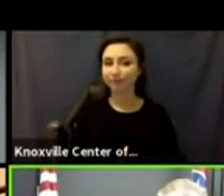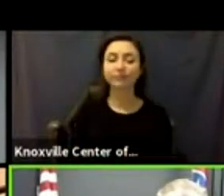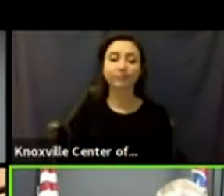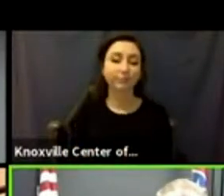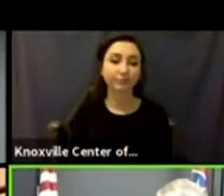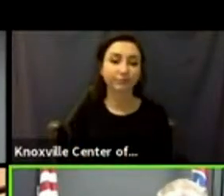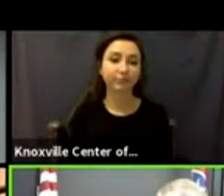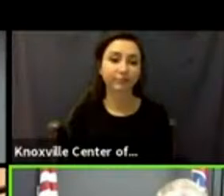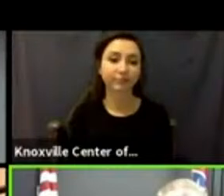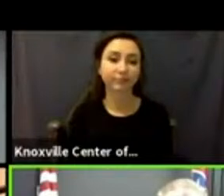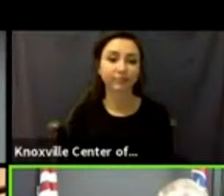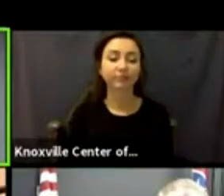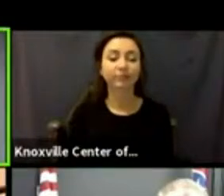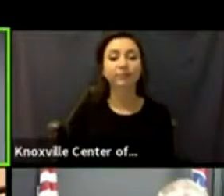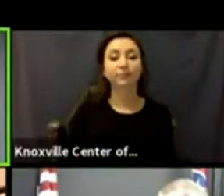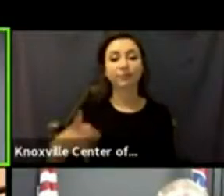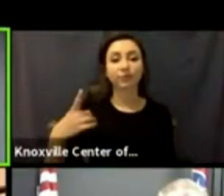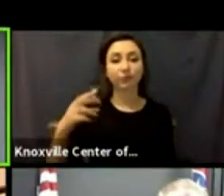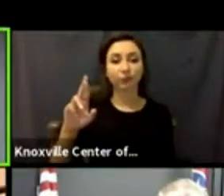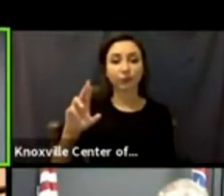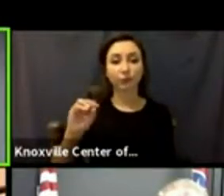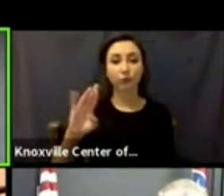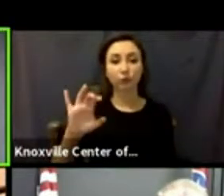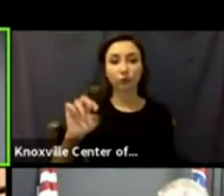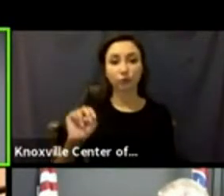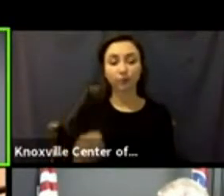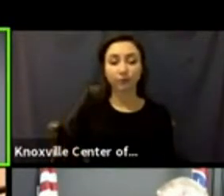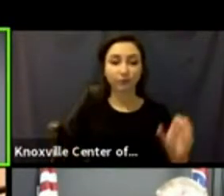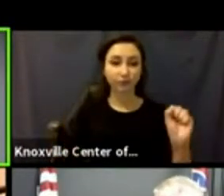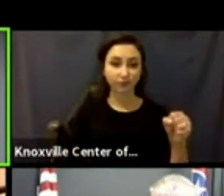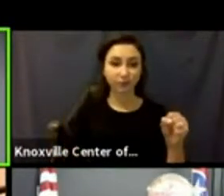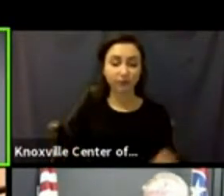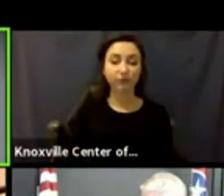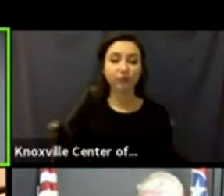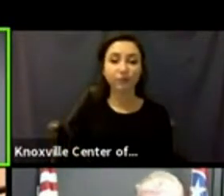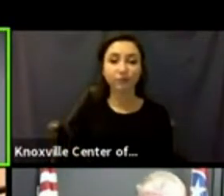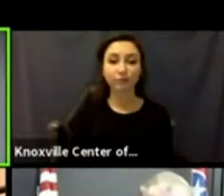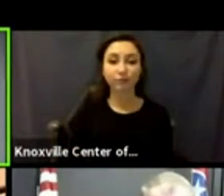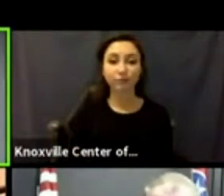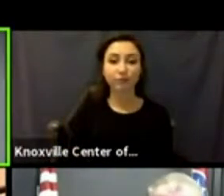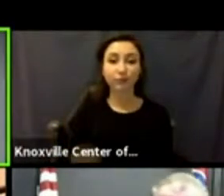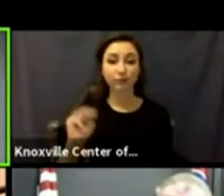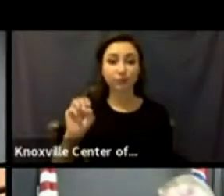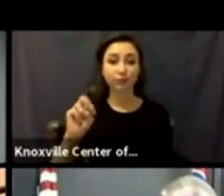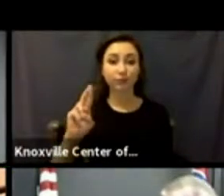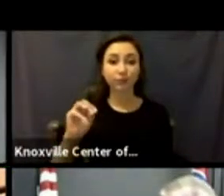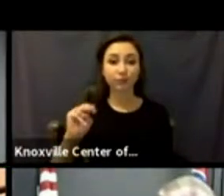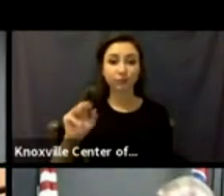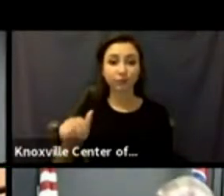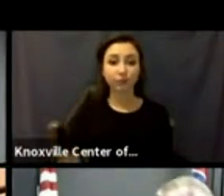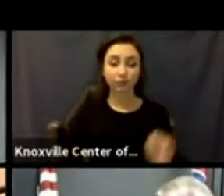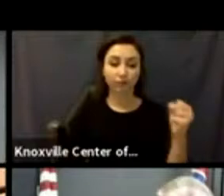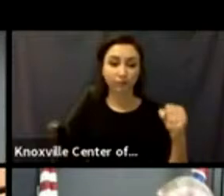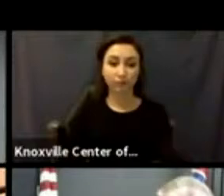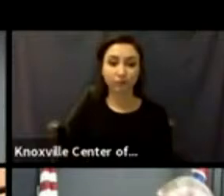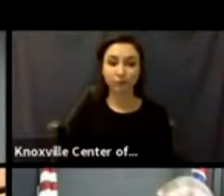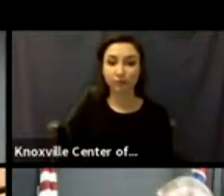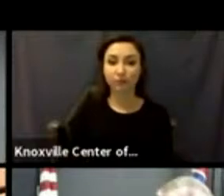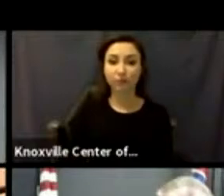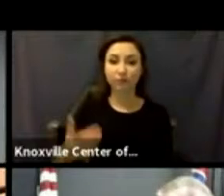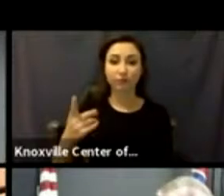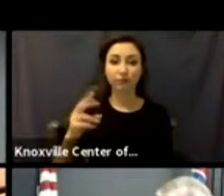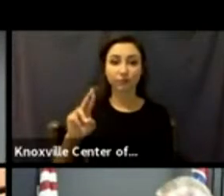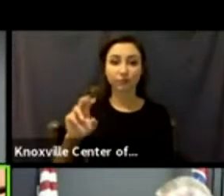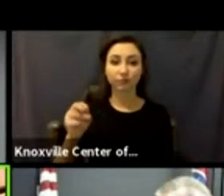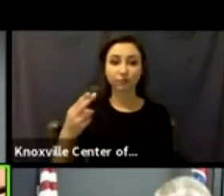Okay. Dr. O'Brien, Yes. Ms. Roma, Yes. Dr.